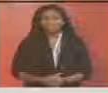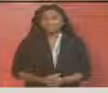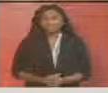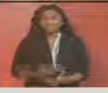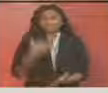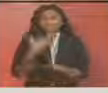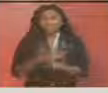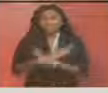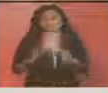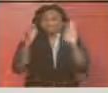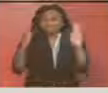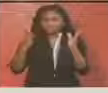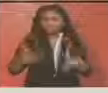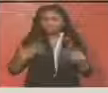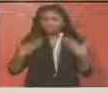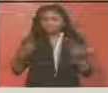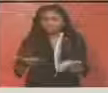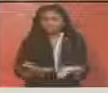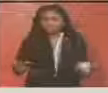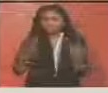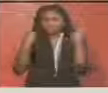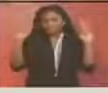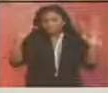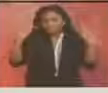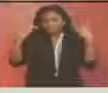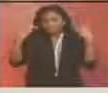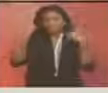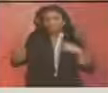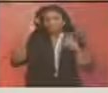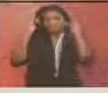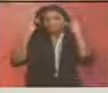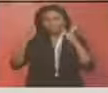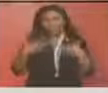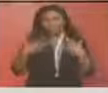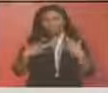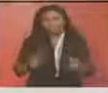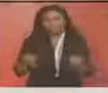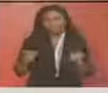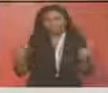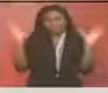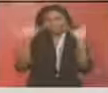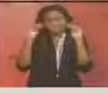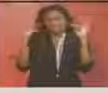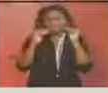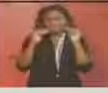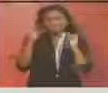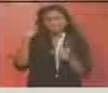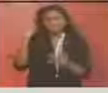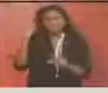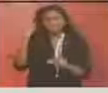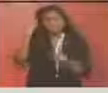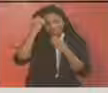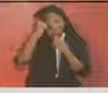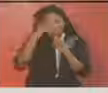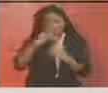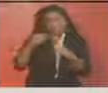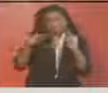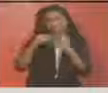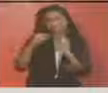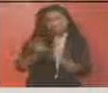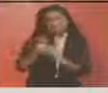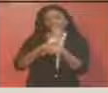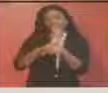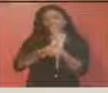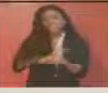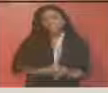Good morning. We are pleased that you have joined us again for the Ministry of Health's virtual media conference, which provides an update on the